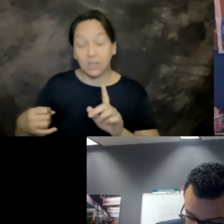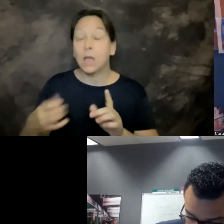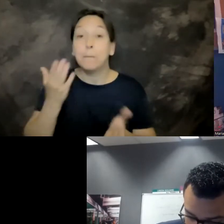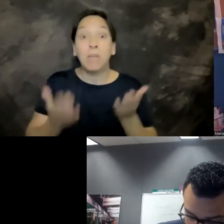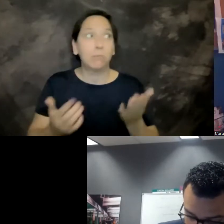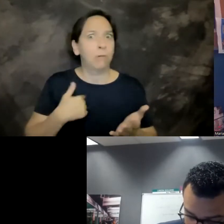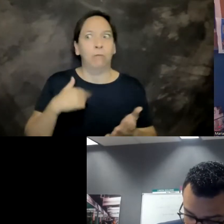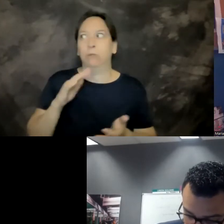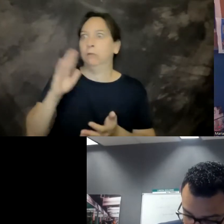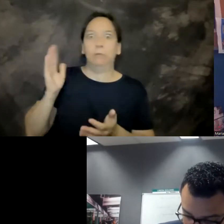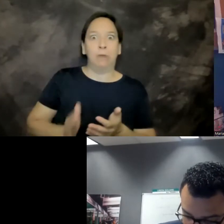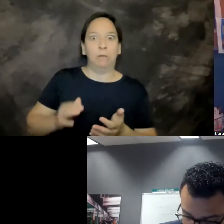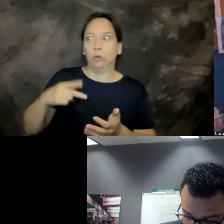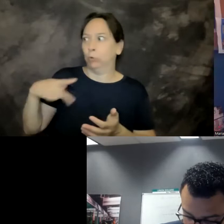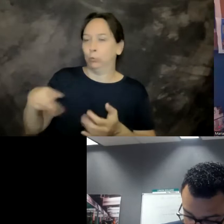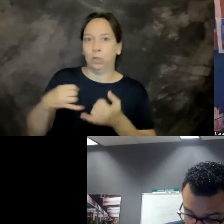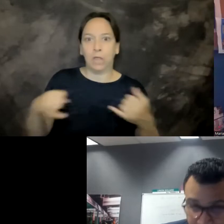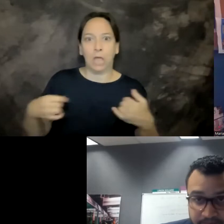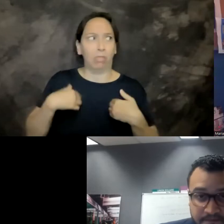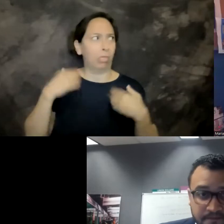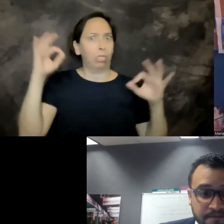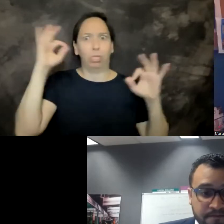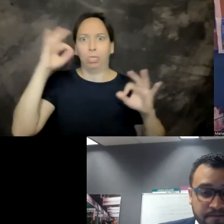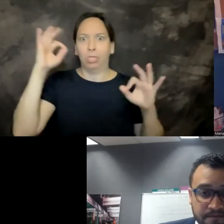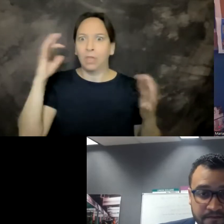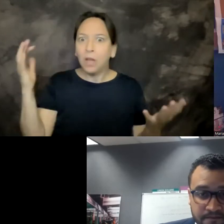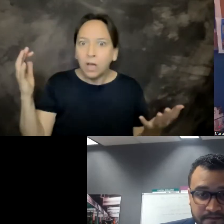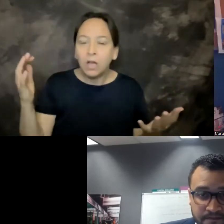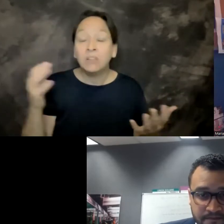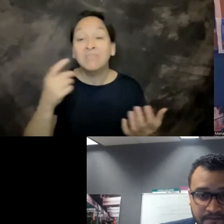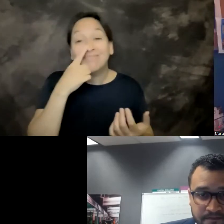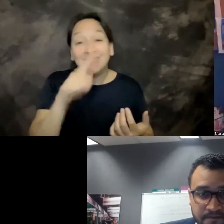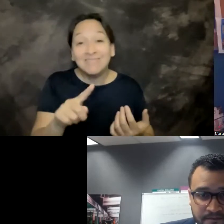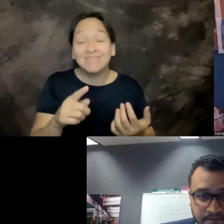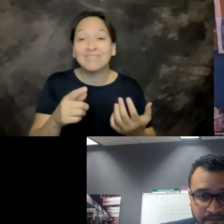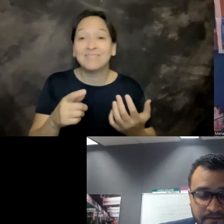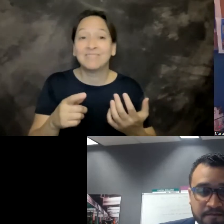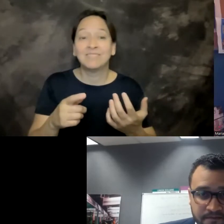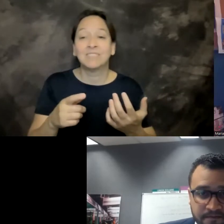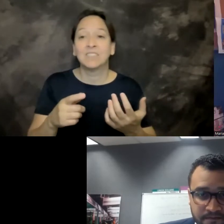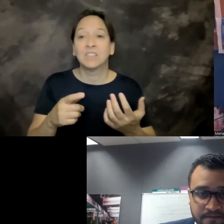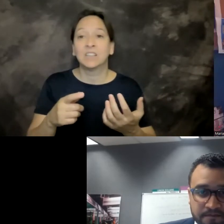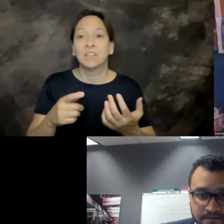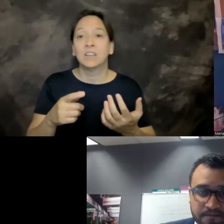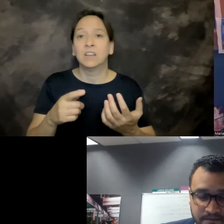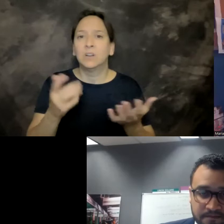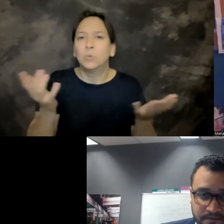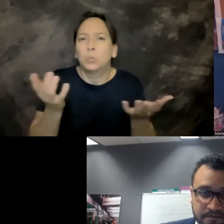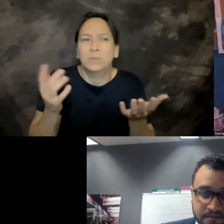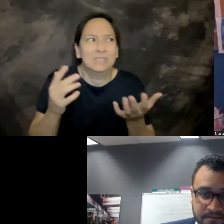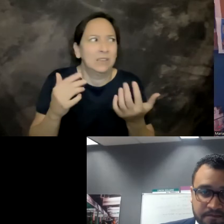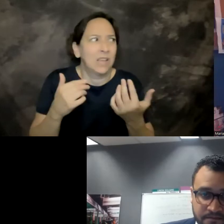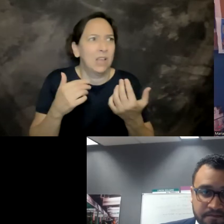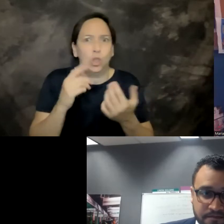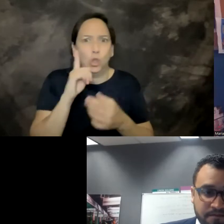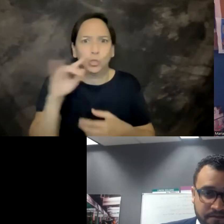rail or who are not as familiar, can you walk us through, one, what does that mean for me right now if I'm not a